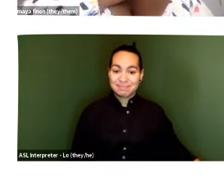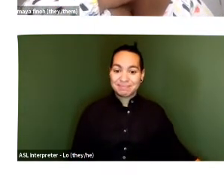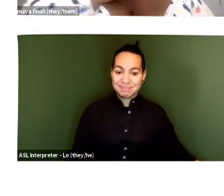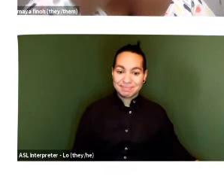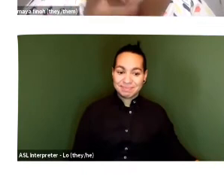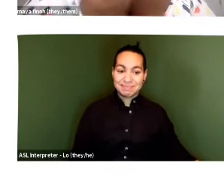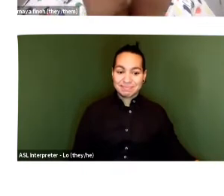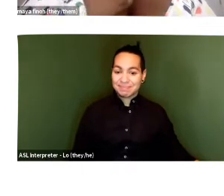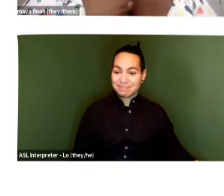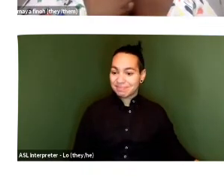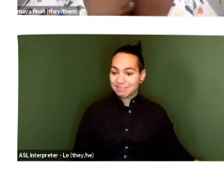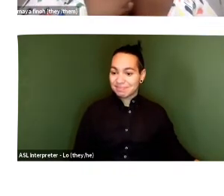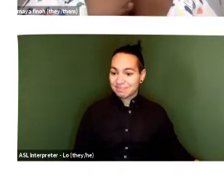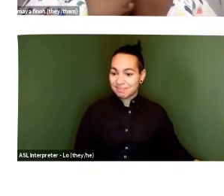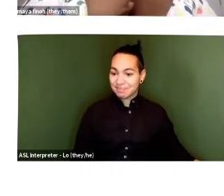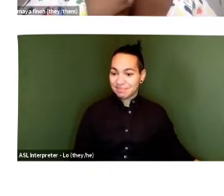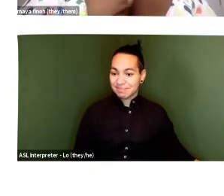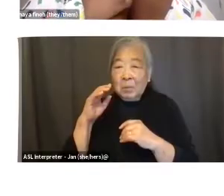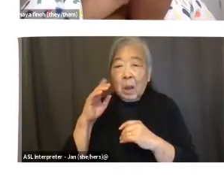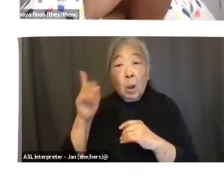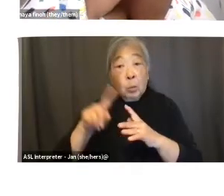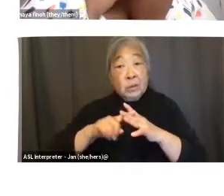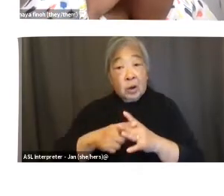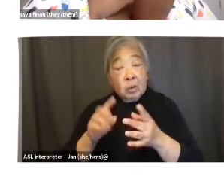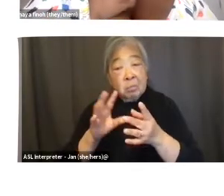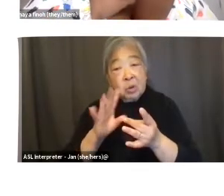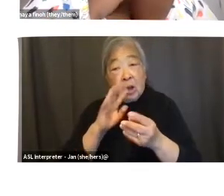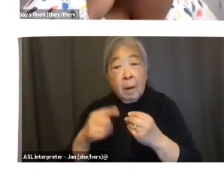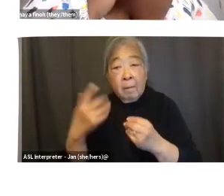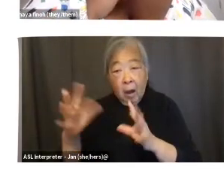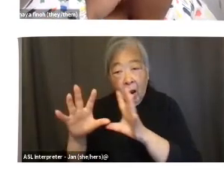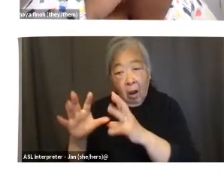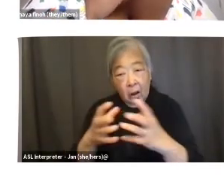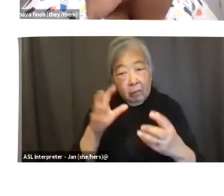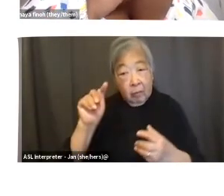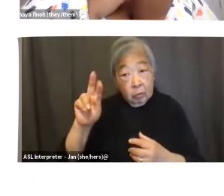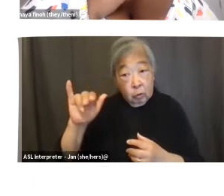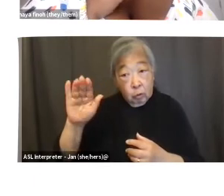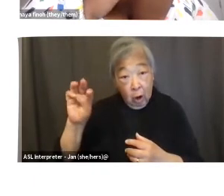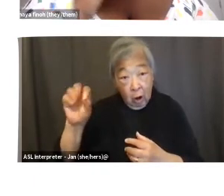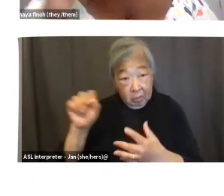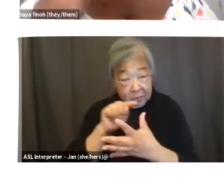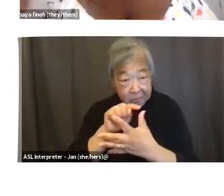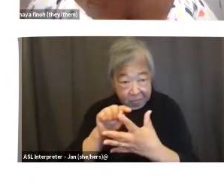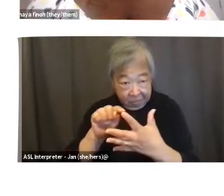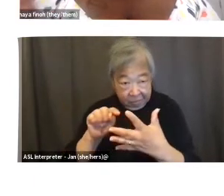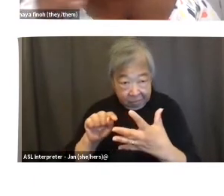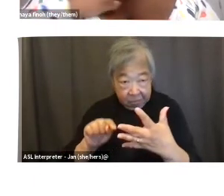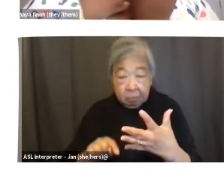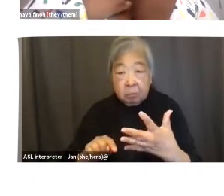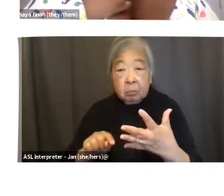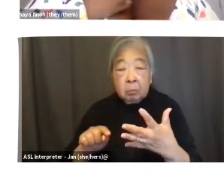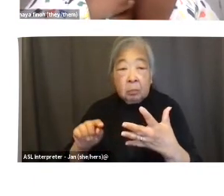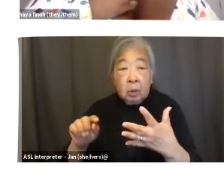So I'm gonna start off with the 5 tribes, the Cherokee, Chickasaw, Choctaw, Muskogee, also known as the